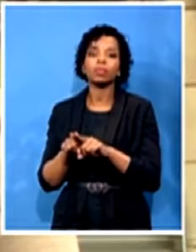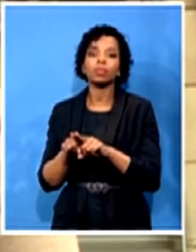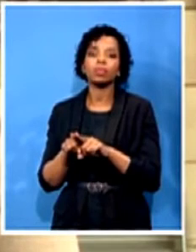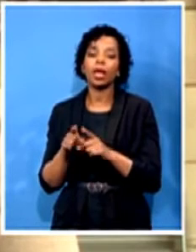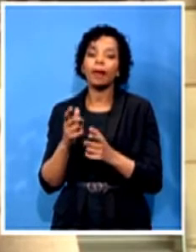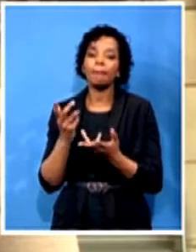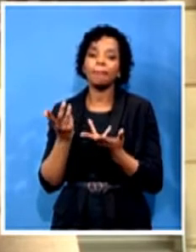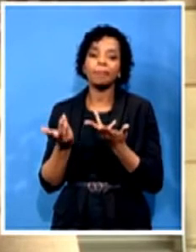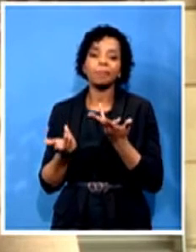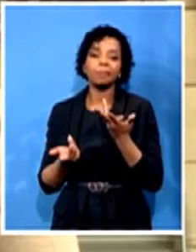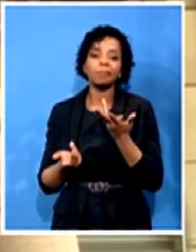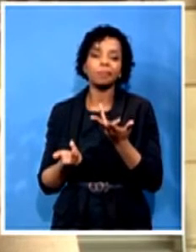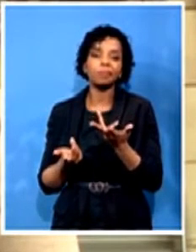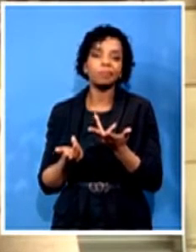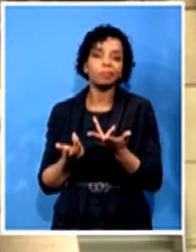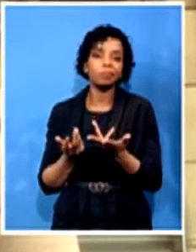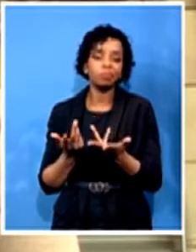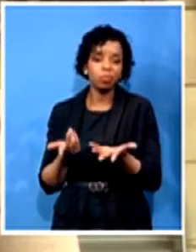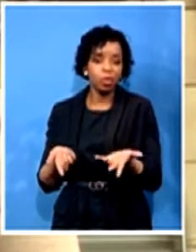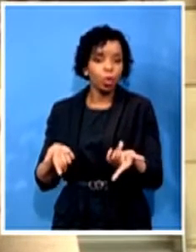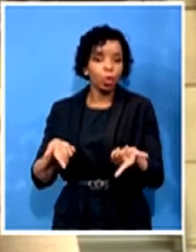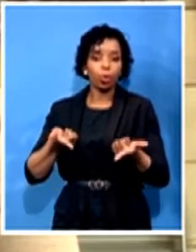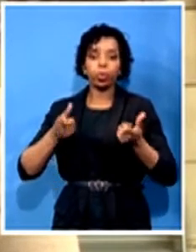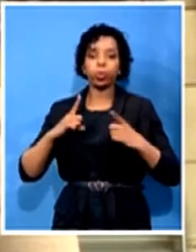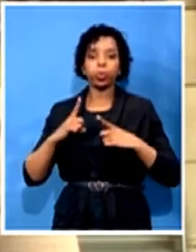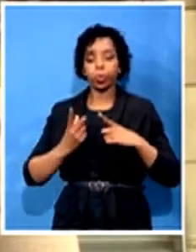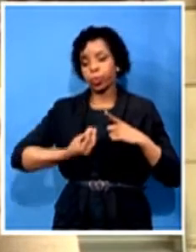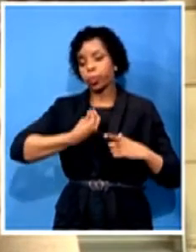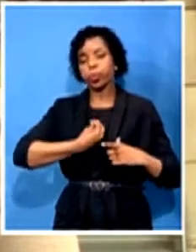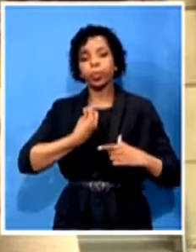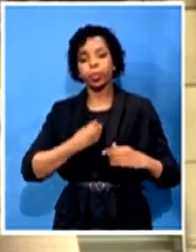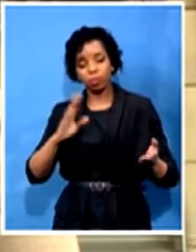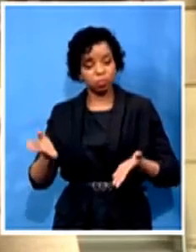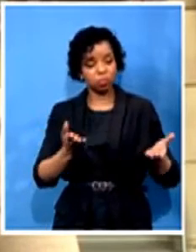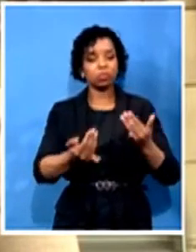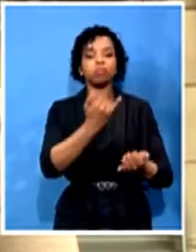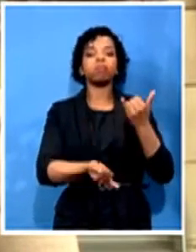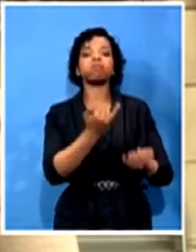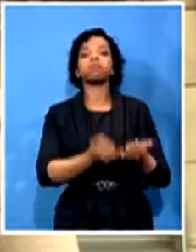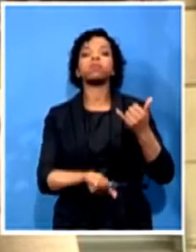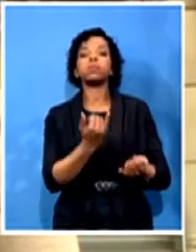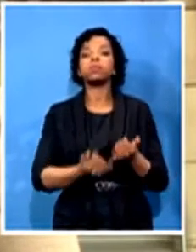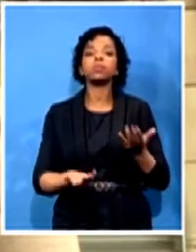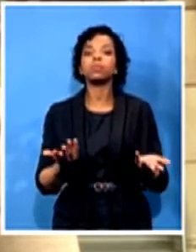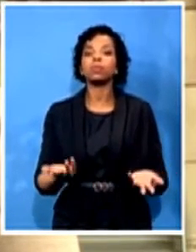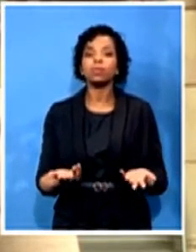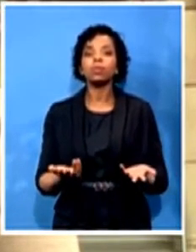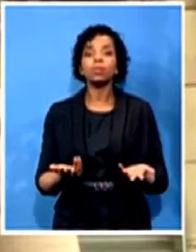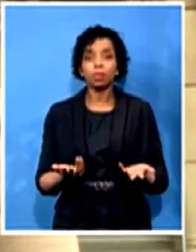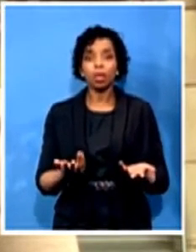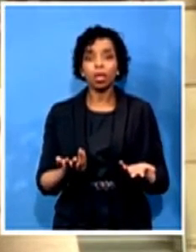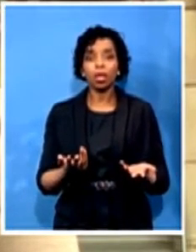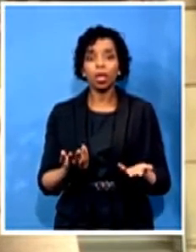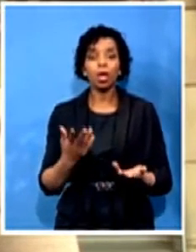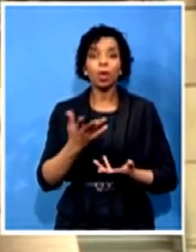premature sexual behaviors or sexual exploitation, where I wouldn't want to say selling sex per se, but they